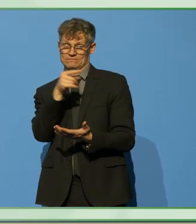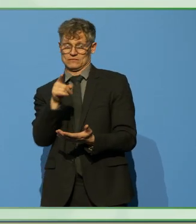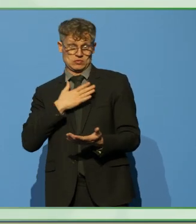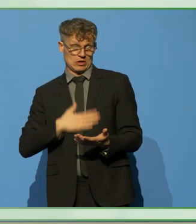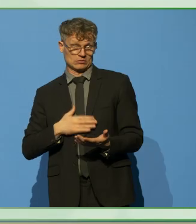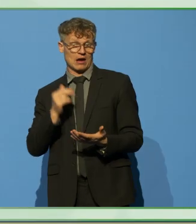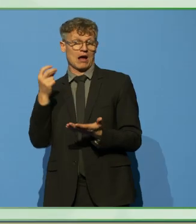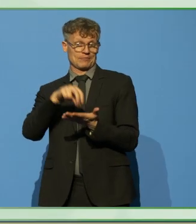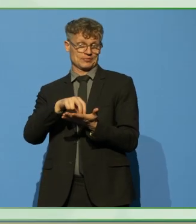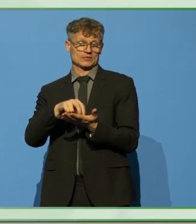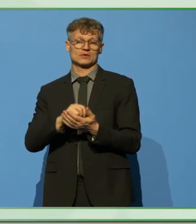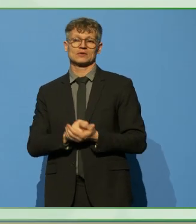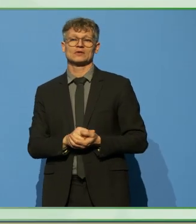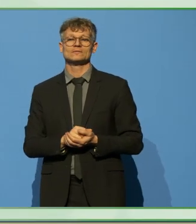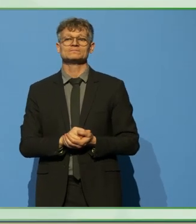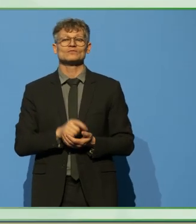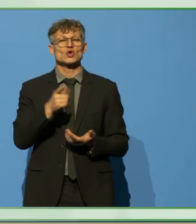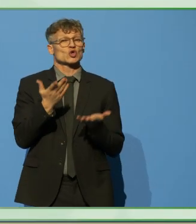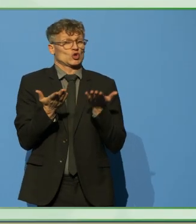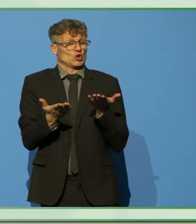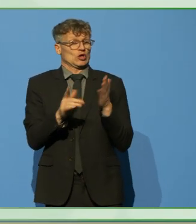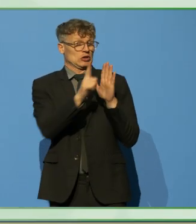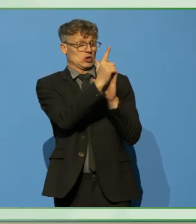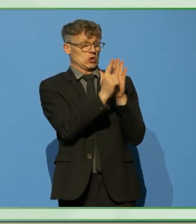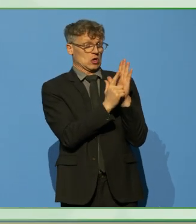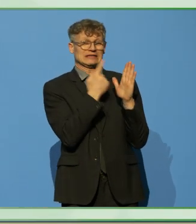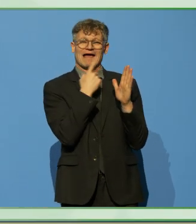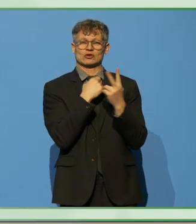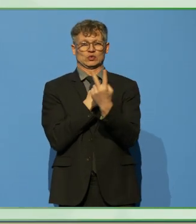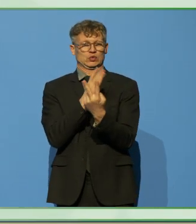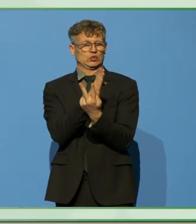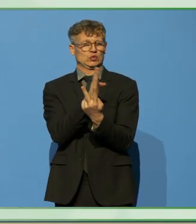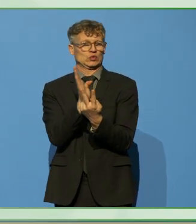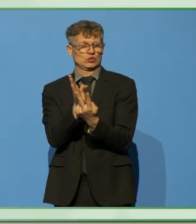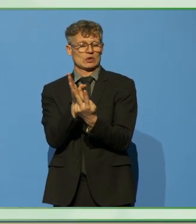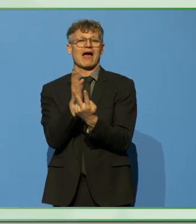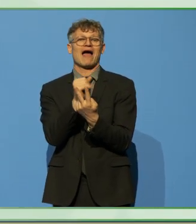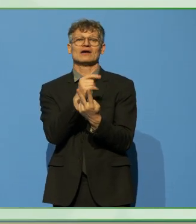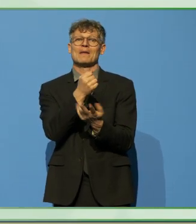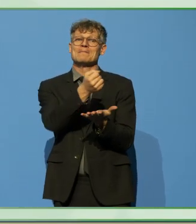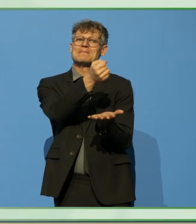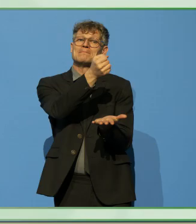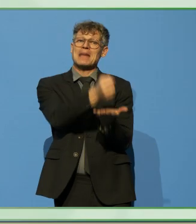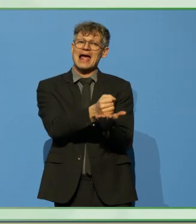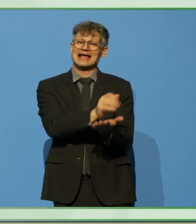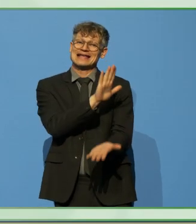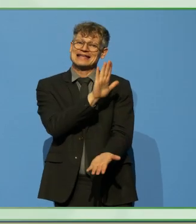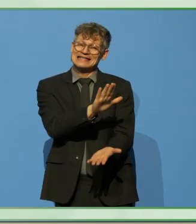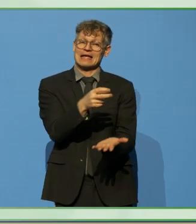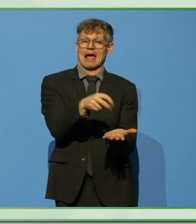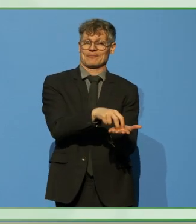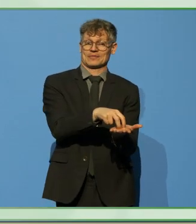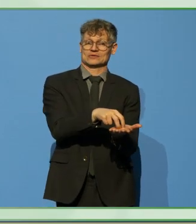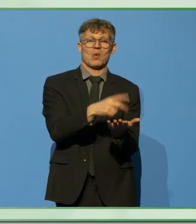At the current legislation, there are two options, so people can either use the app from the banks, so the banks will integrate it into their